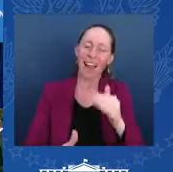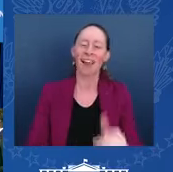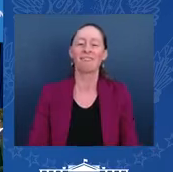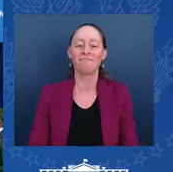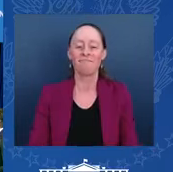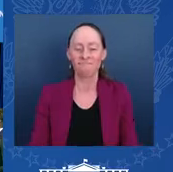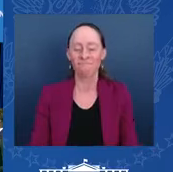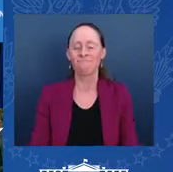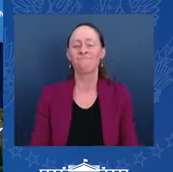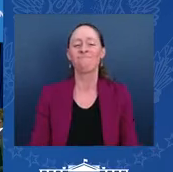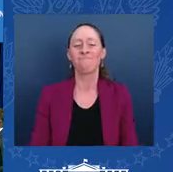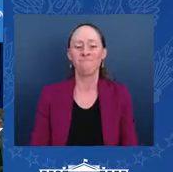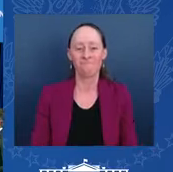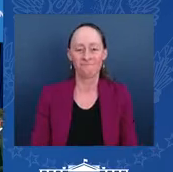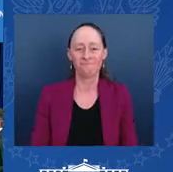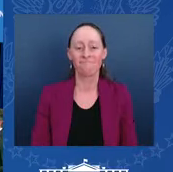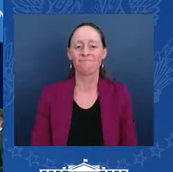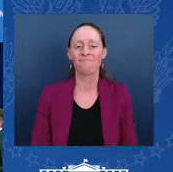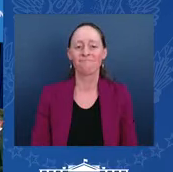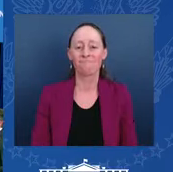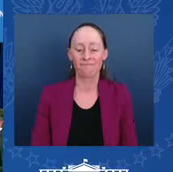because of this group right here.